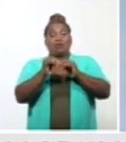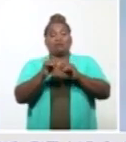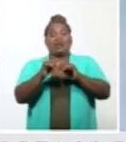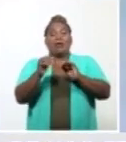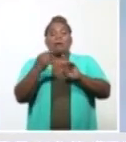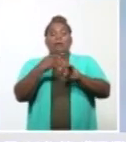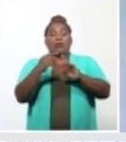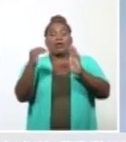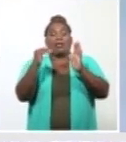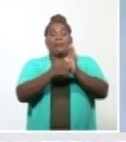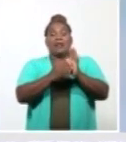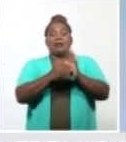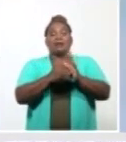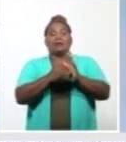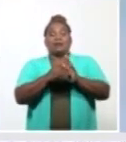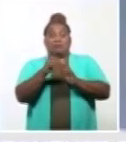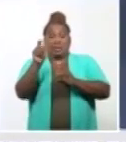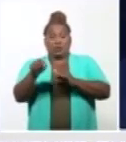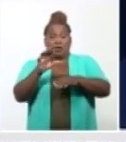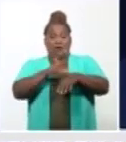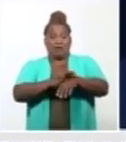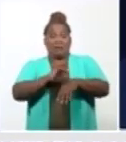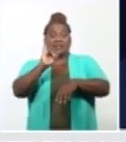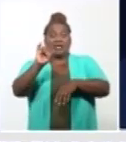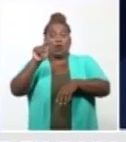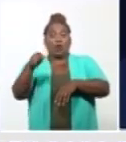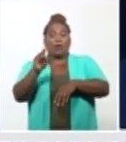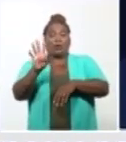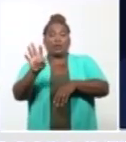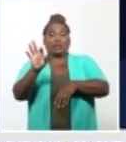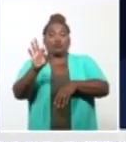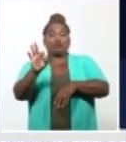53,928 confirmed cases yesterday, already has